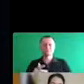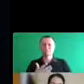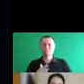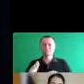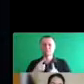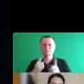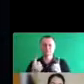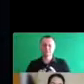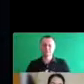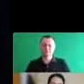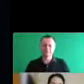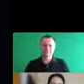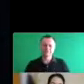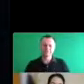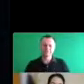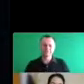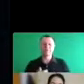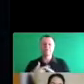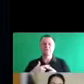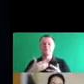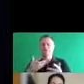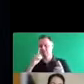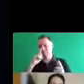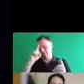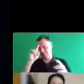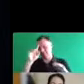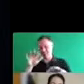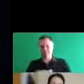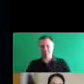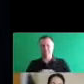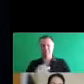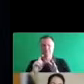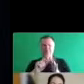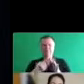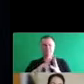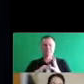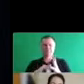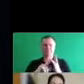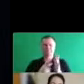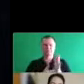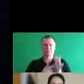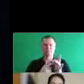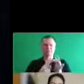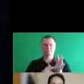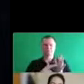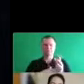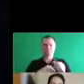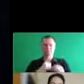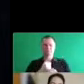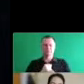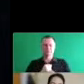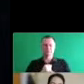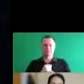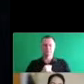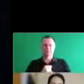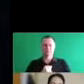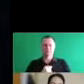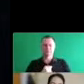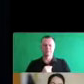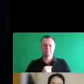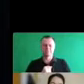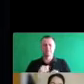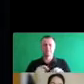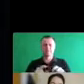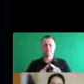this sense of disorienting. This is it, dream, is it reality, playing with these ideas.